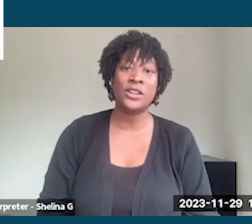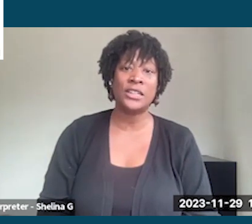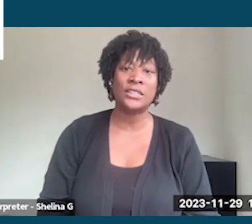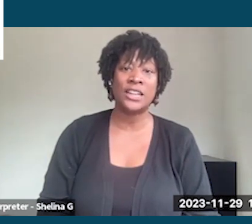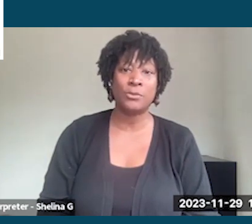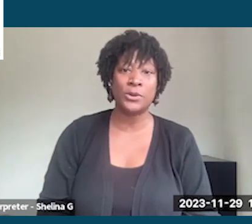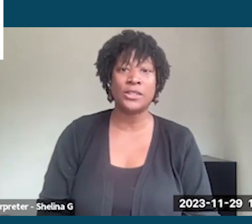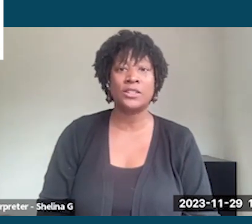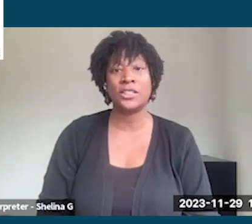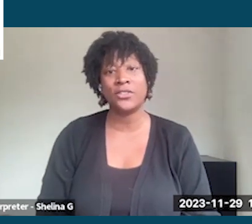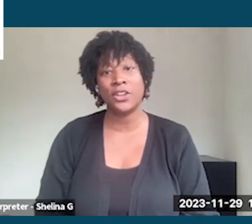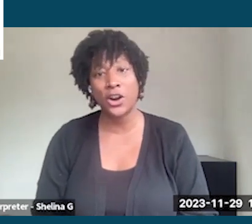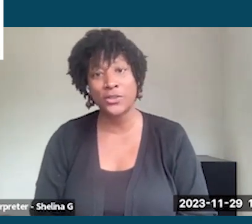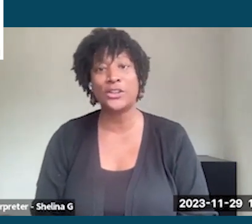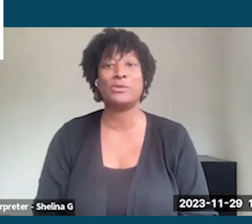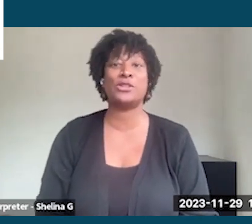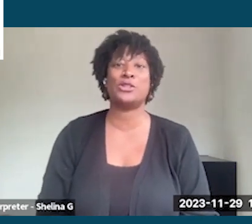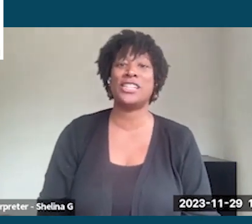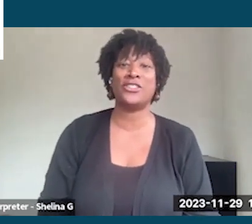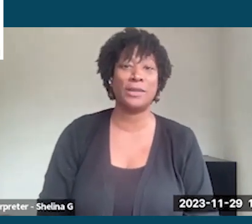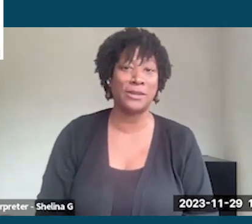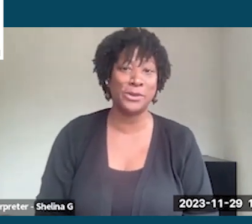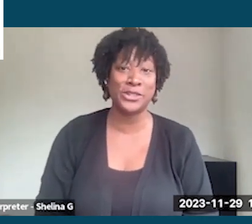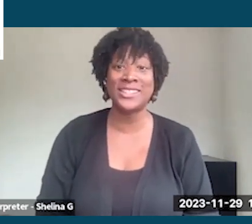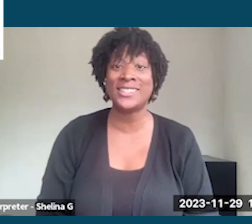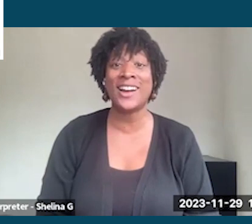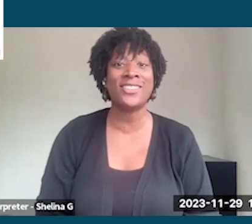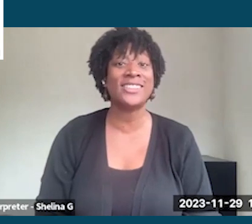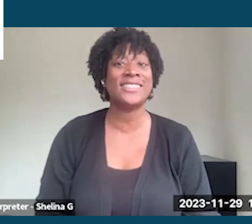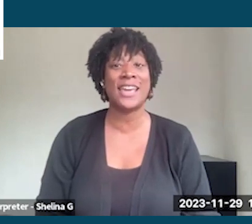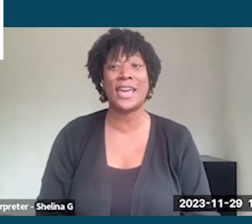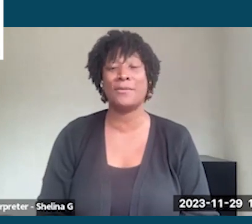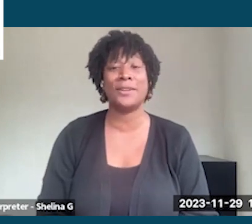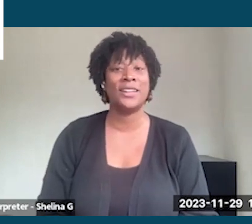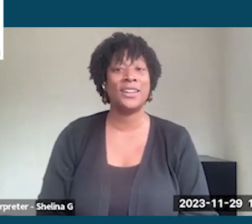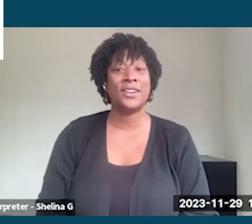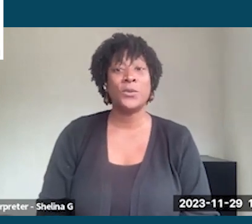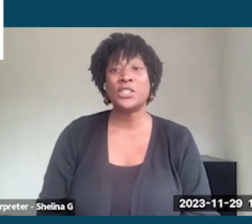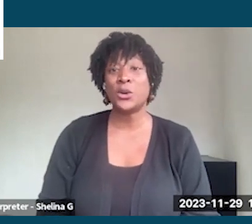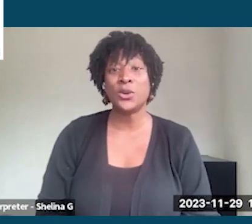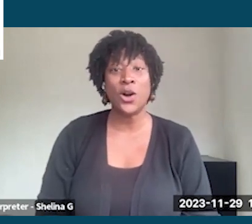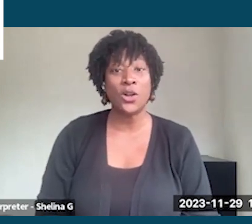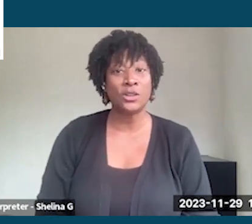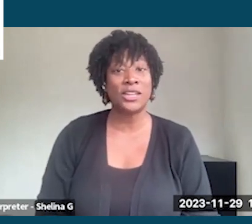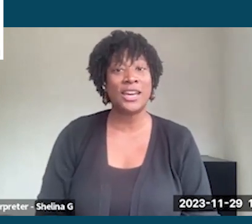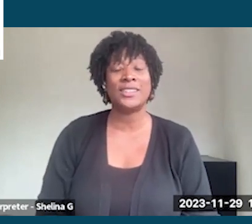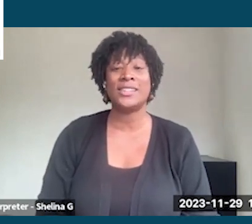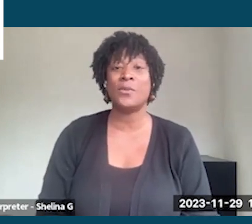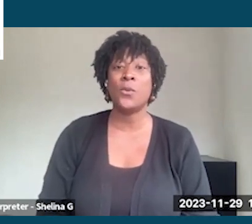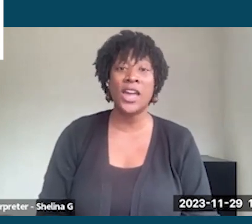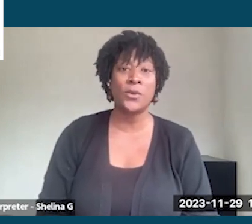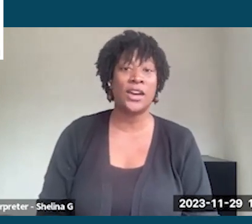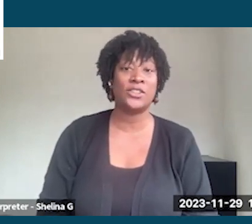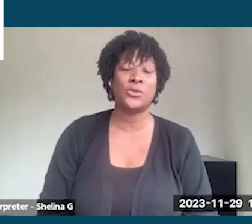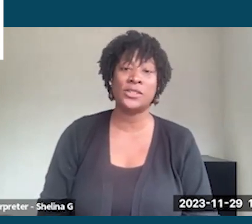that every deaf person or deaf and hard of hearing person or deaf and blind person is not the same. We don't all communicate